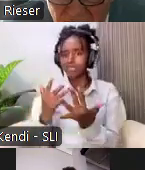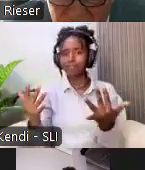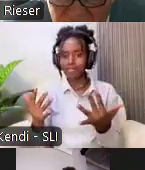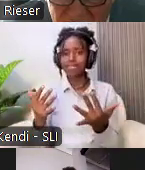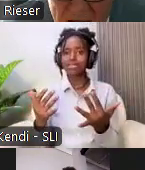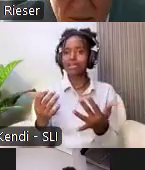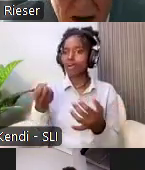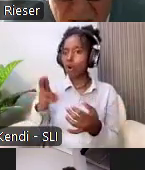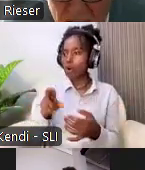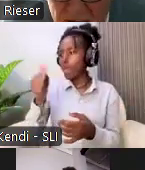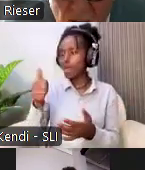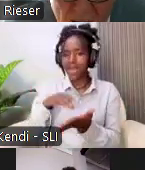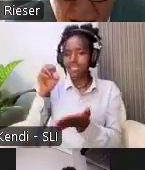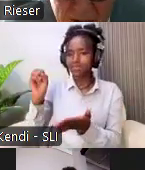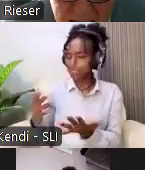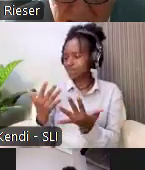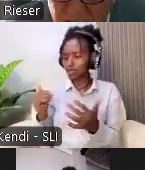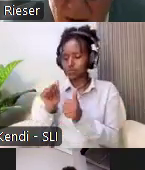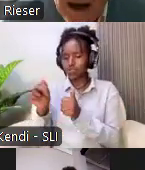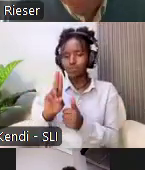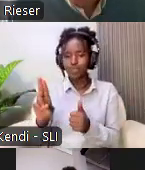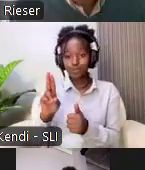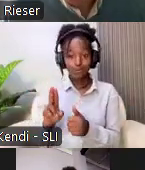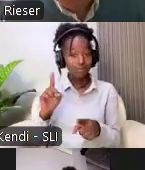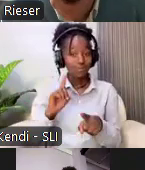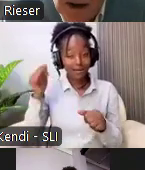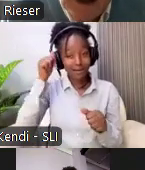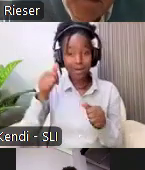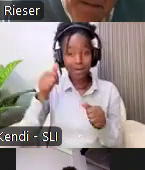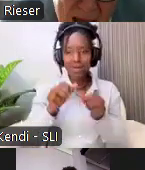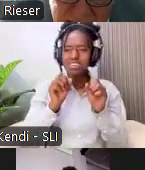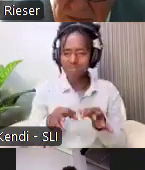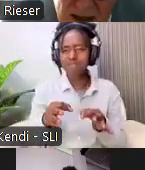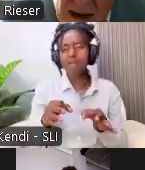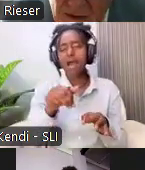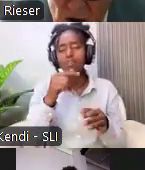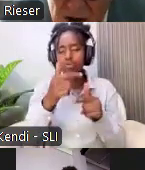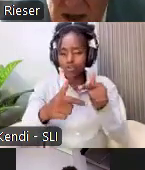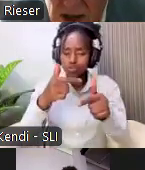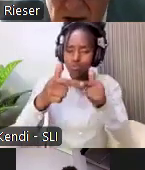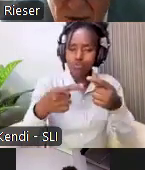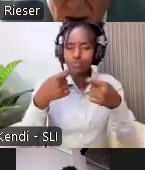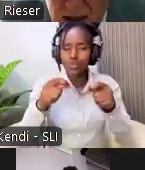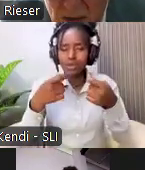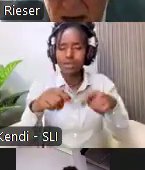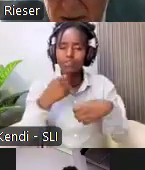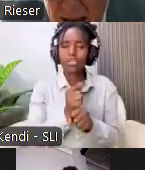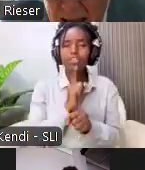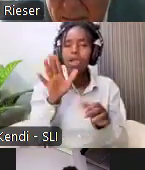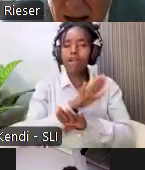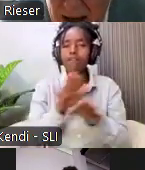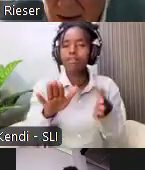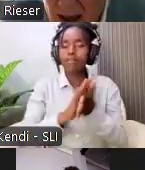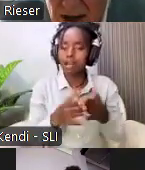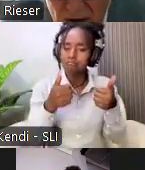speech devices, but even those are quite expensive for many people around the world, and the 80% of the cost is the software. So we need to